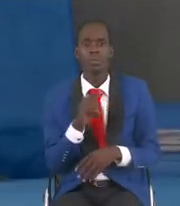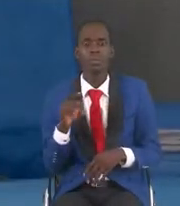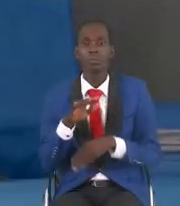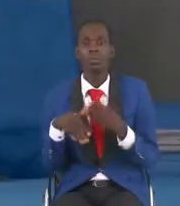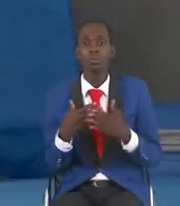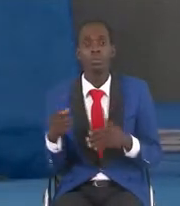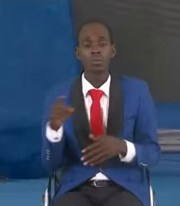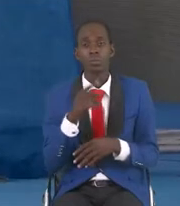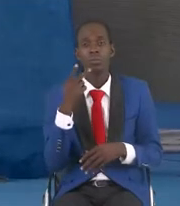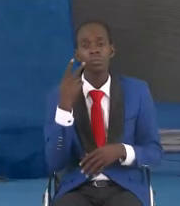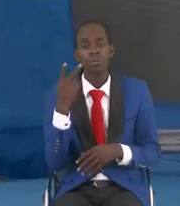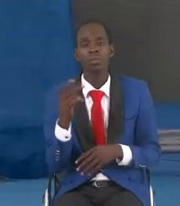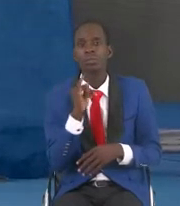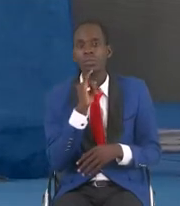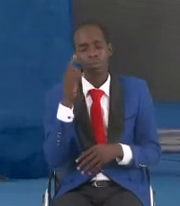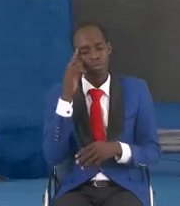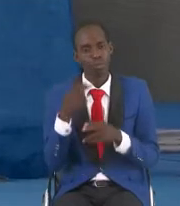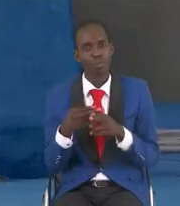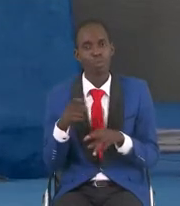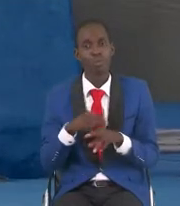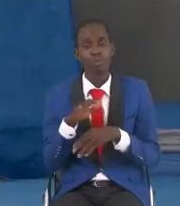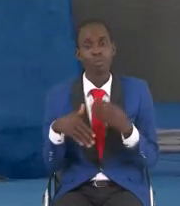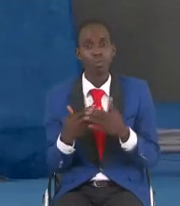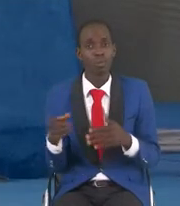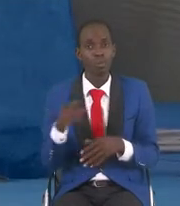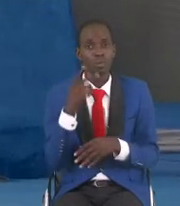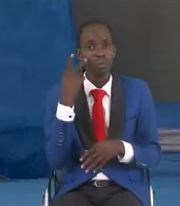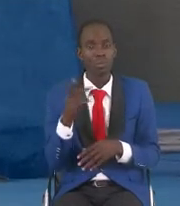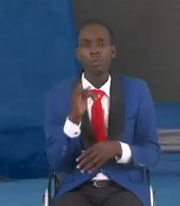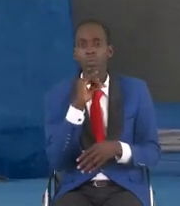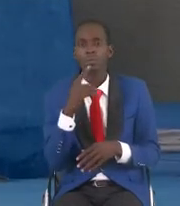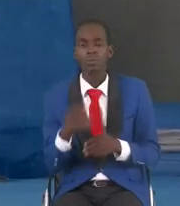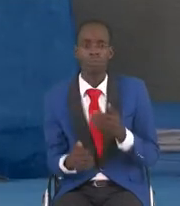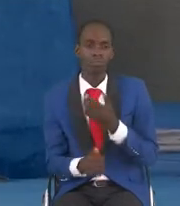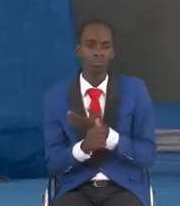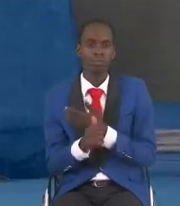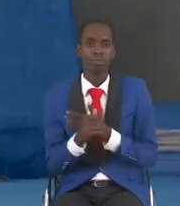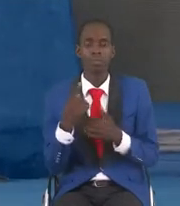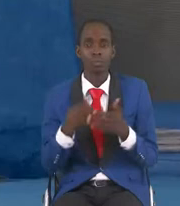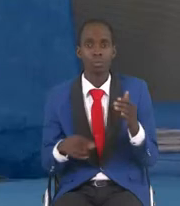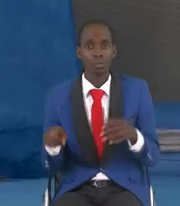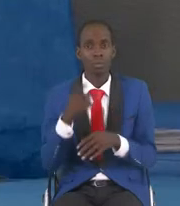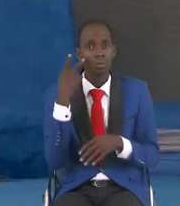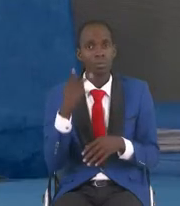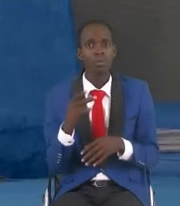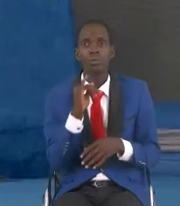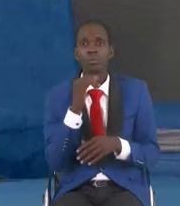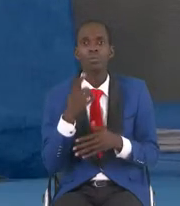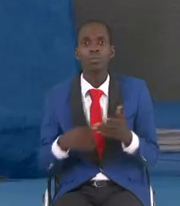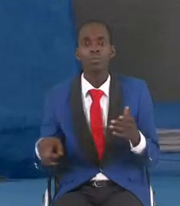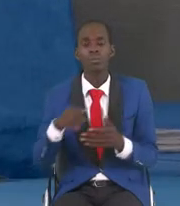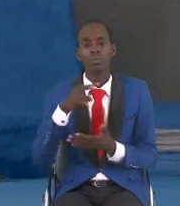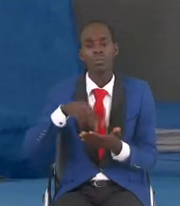the temporal. All the sea is the danger. All the sea is what they read